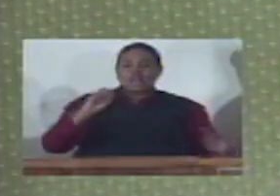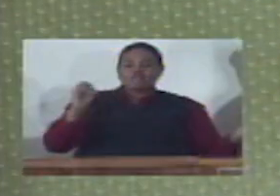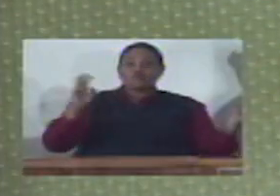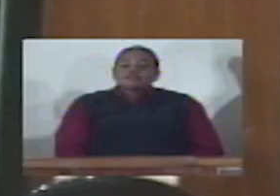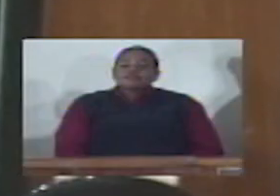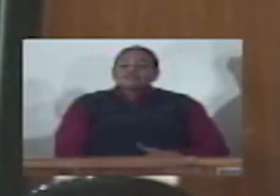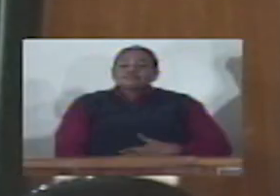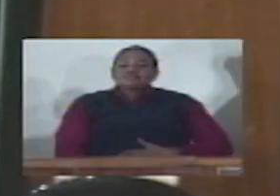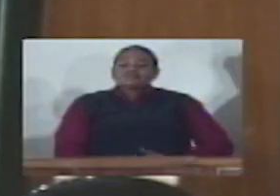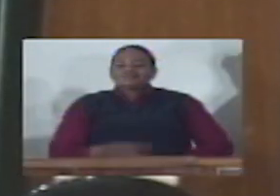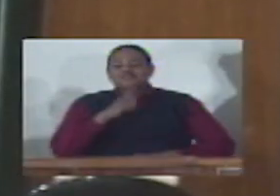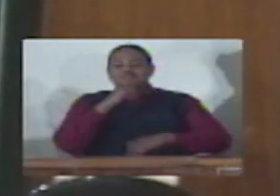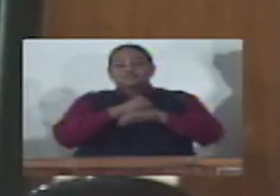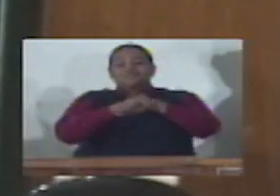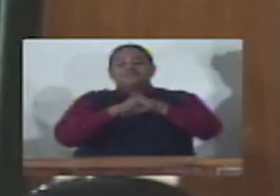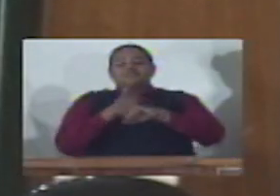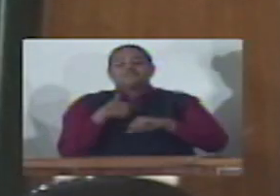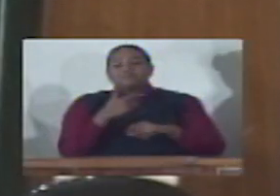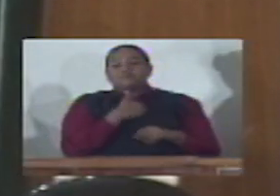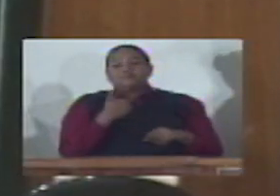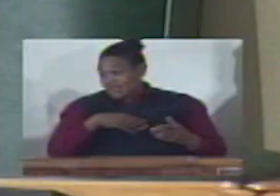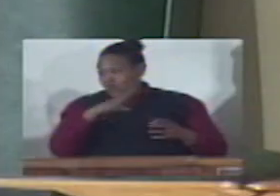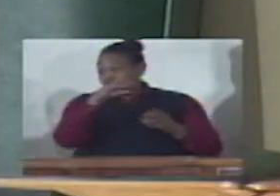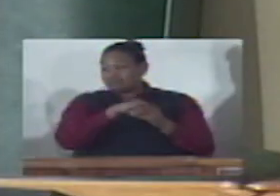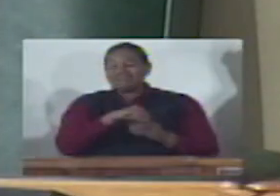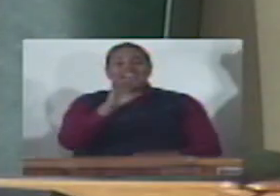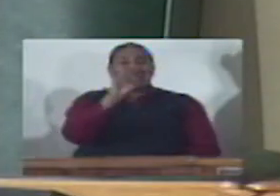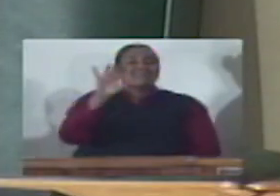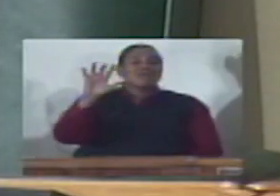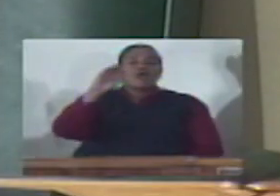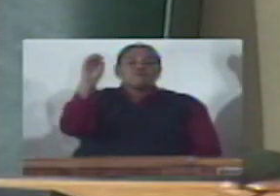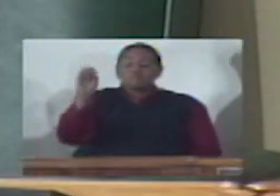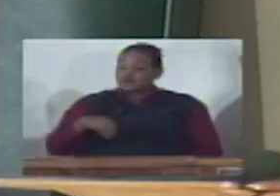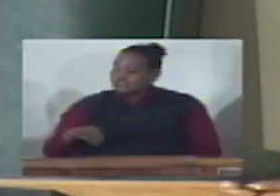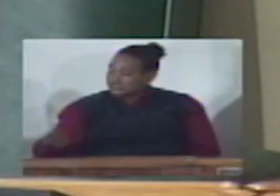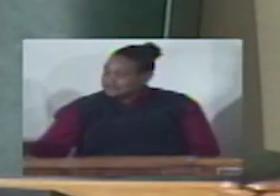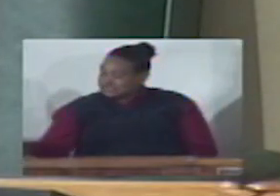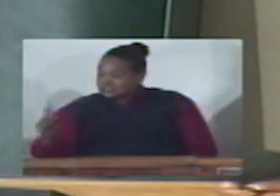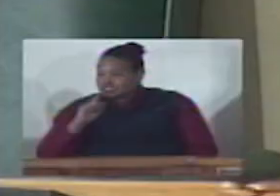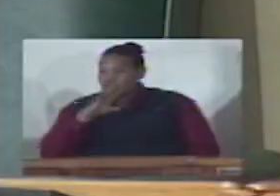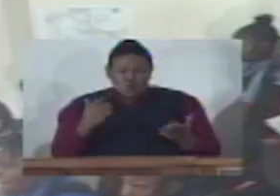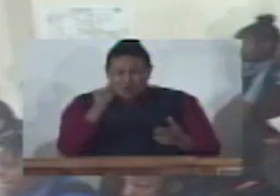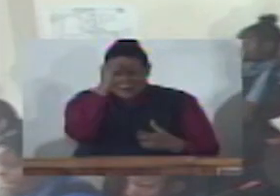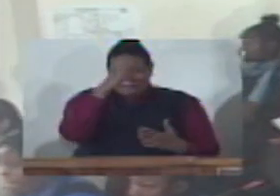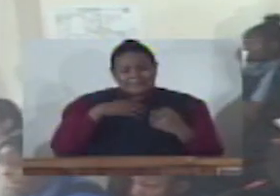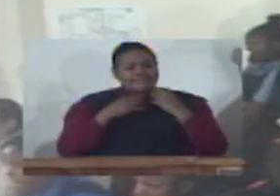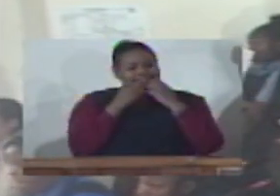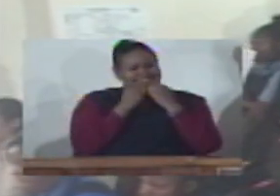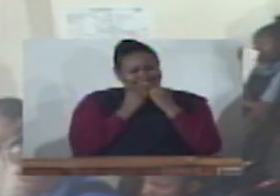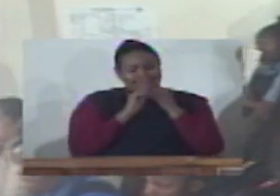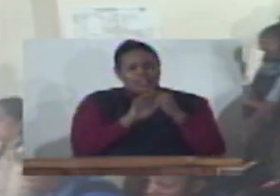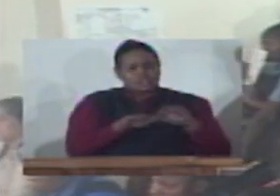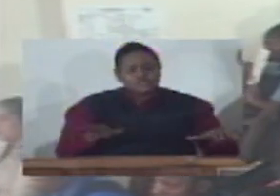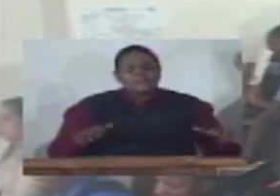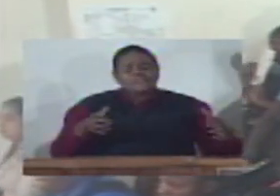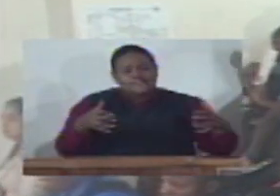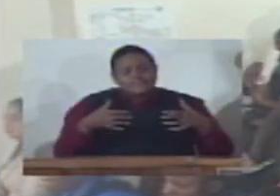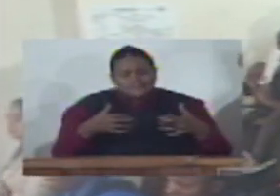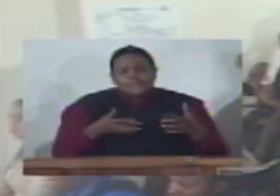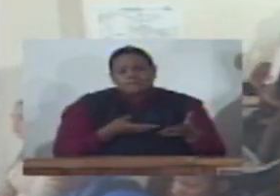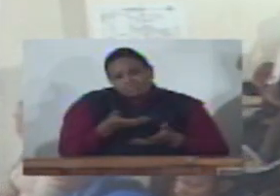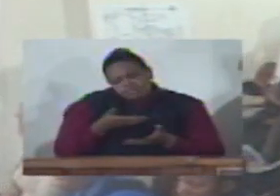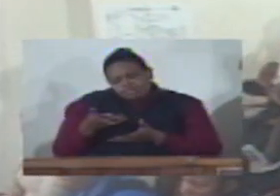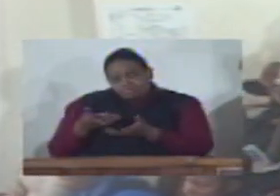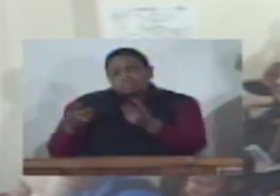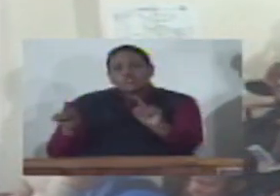We don't have to just only think of housewives. We can think of house husbands. And that is why we are